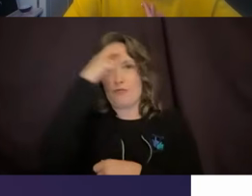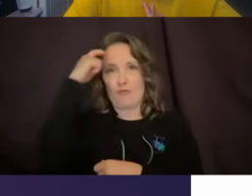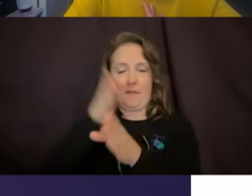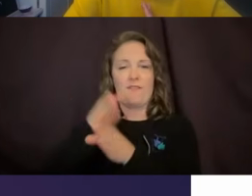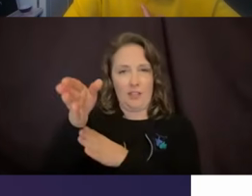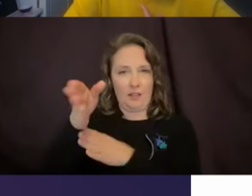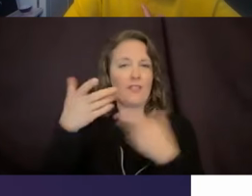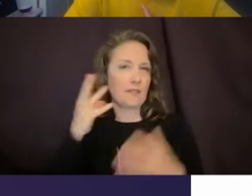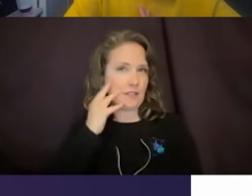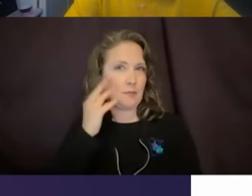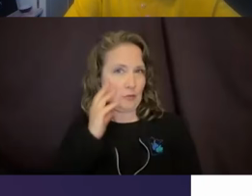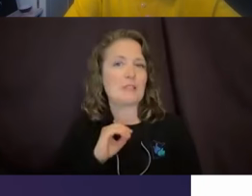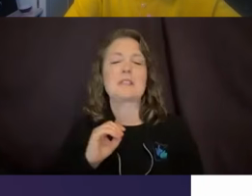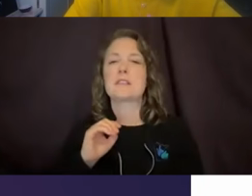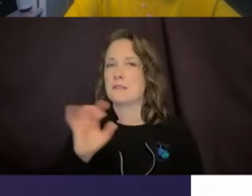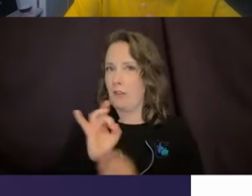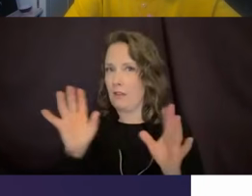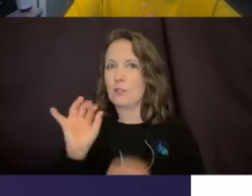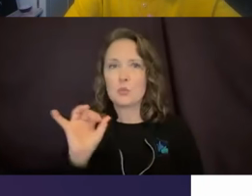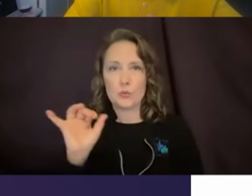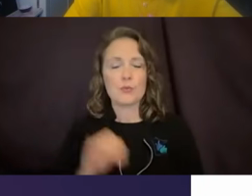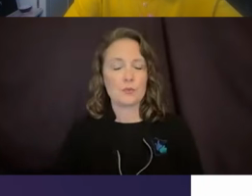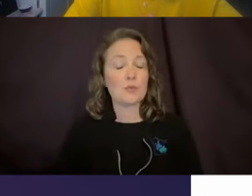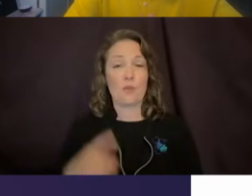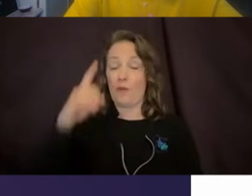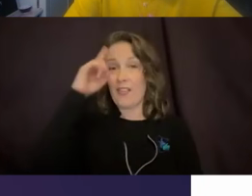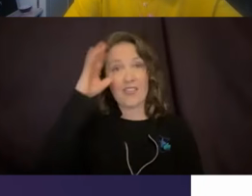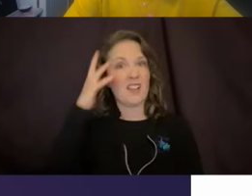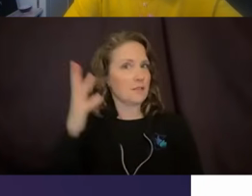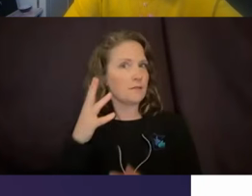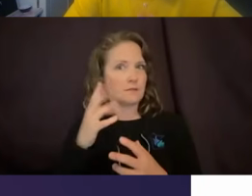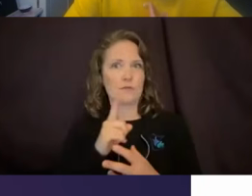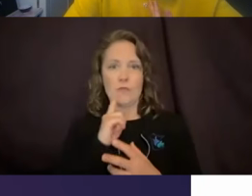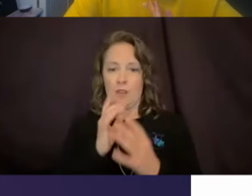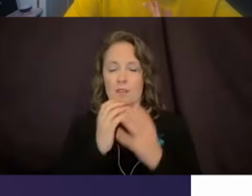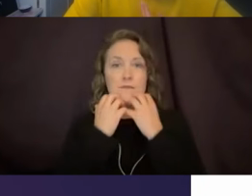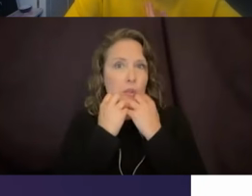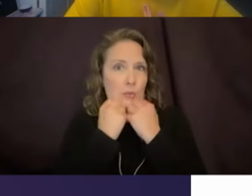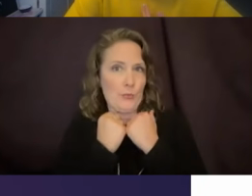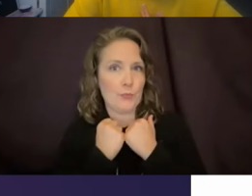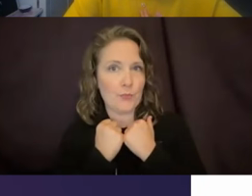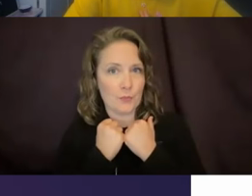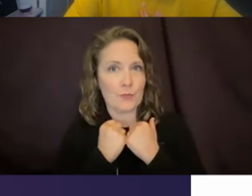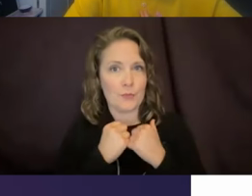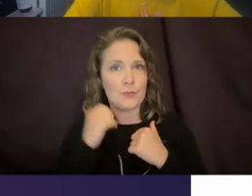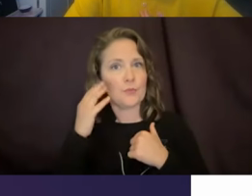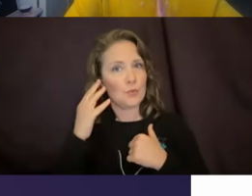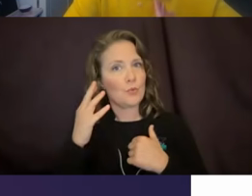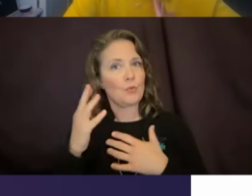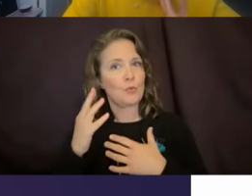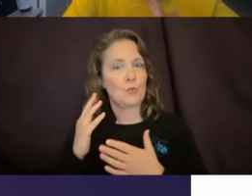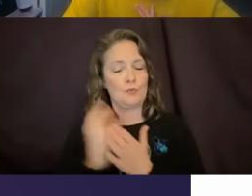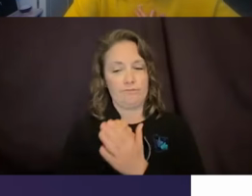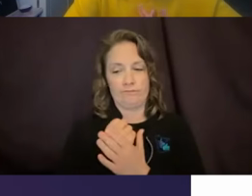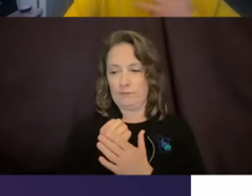think there's a lot of great value that is had from being able to to kind of tap into your own experiences and